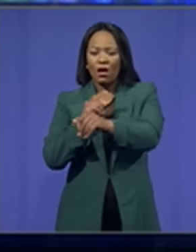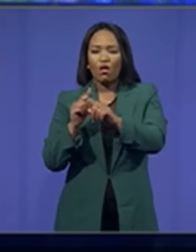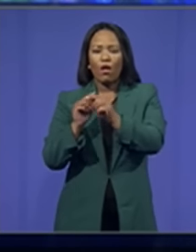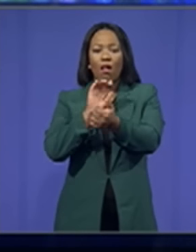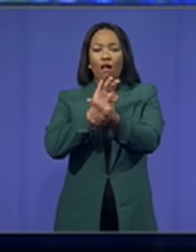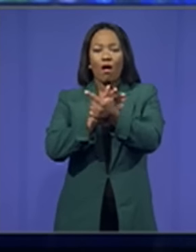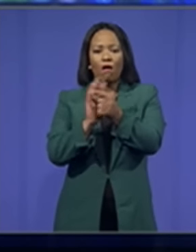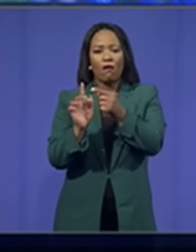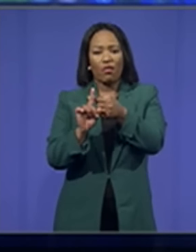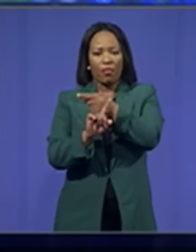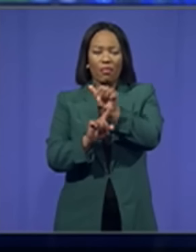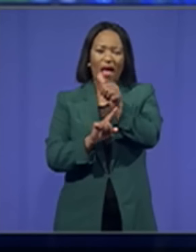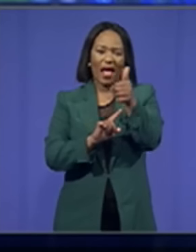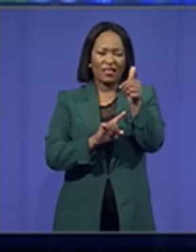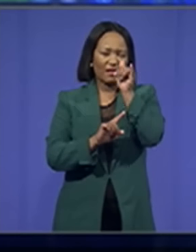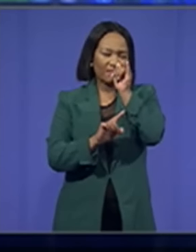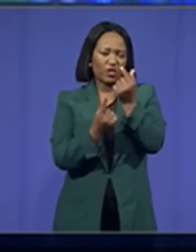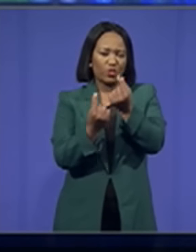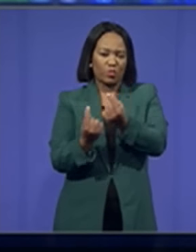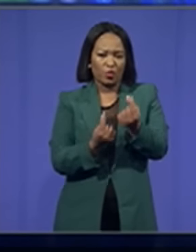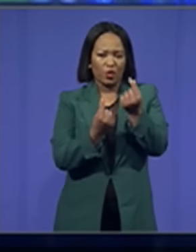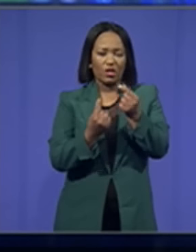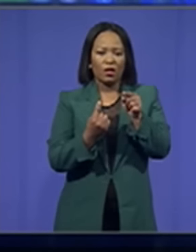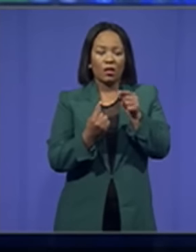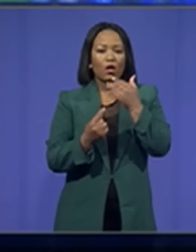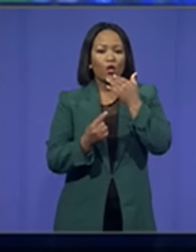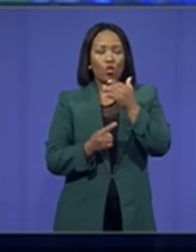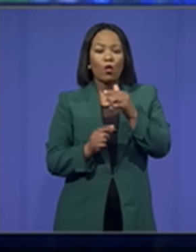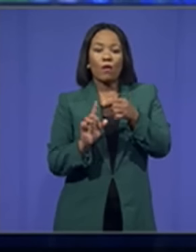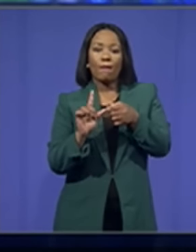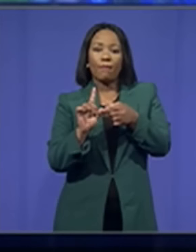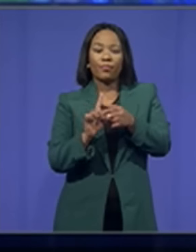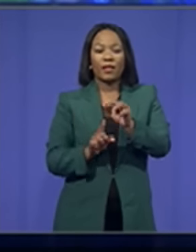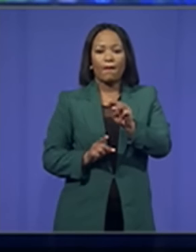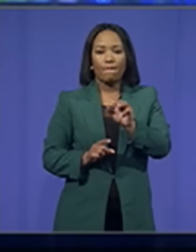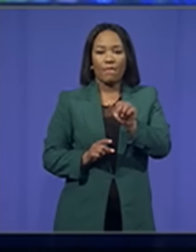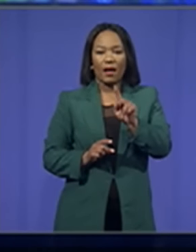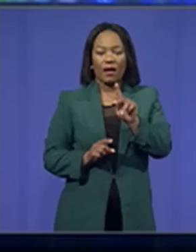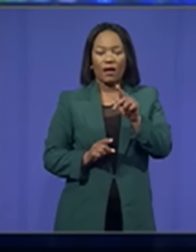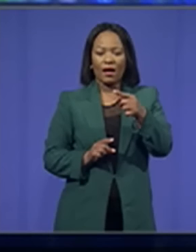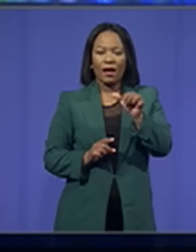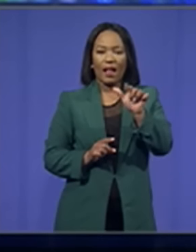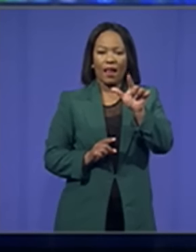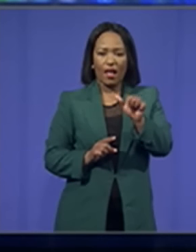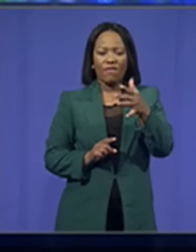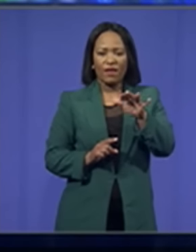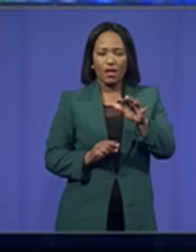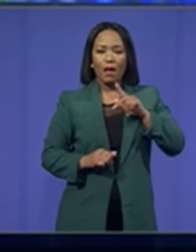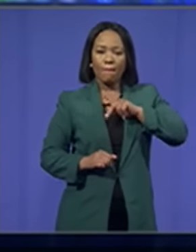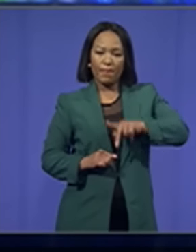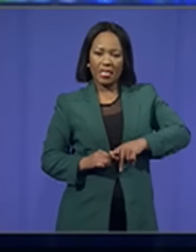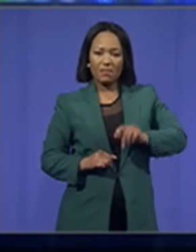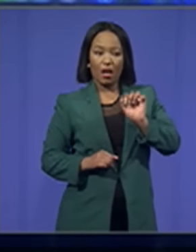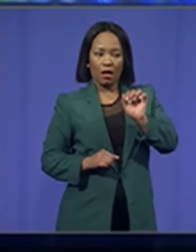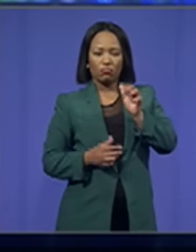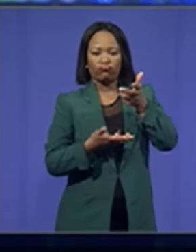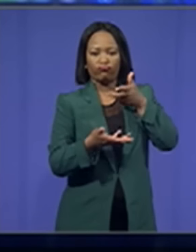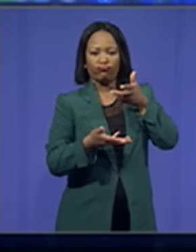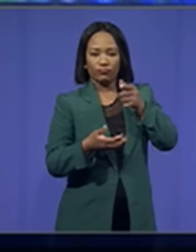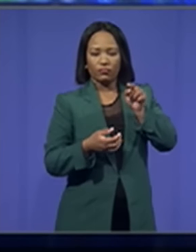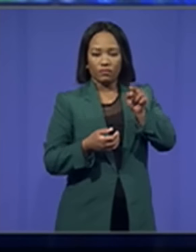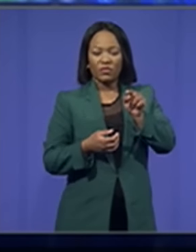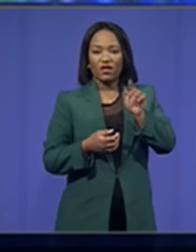le ditlolo tse ding tsa molao. Mosebetsi mmoho le rona e leng Makgala Masiteng o buile le tonakgolo ya province ya Free State Mmakhwini Letswa Mathai,